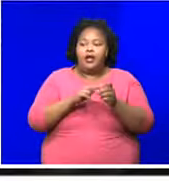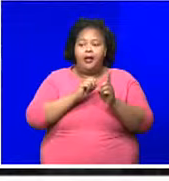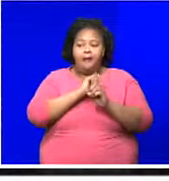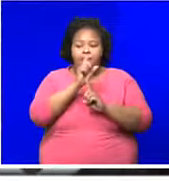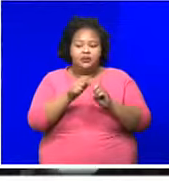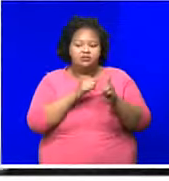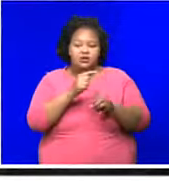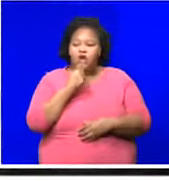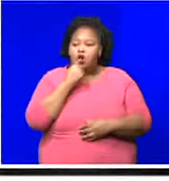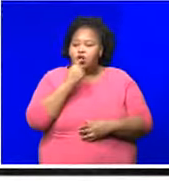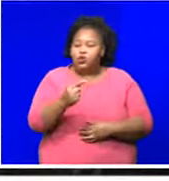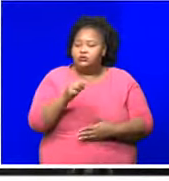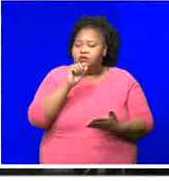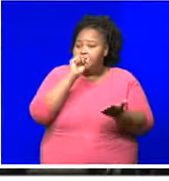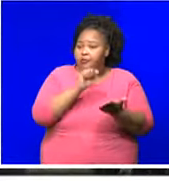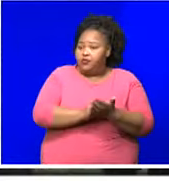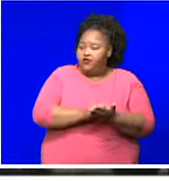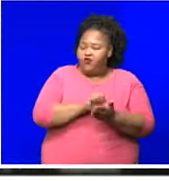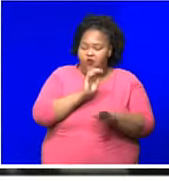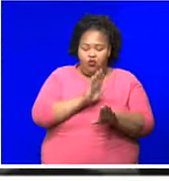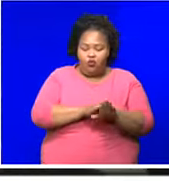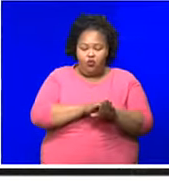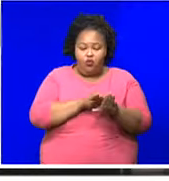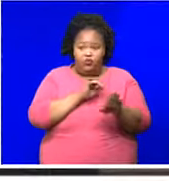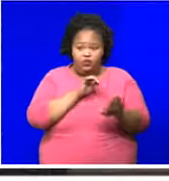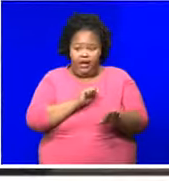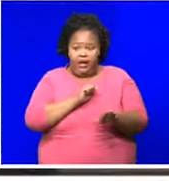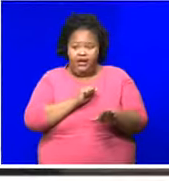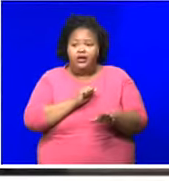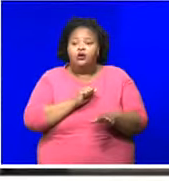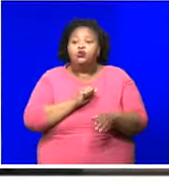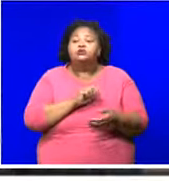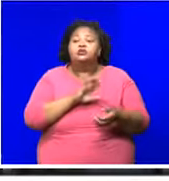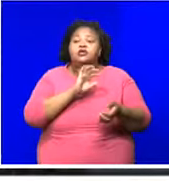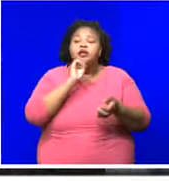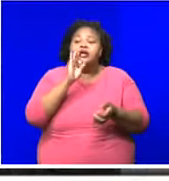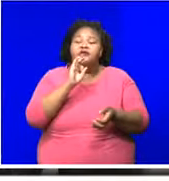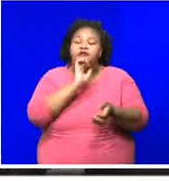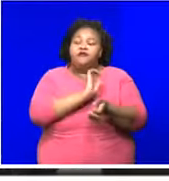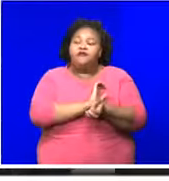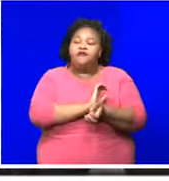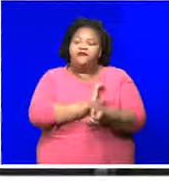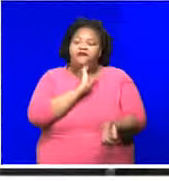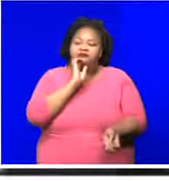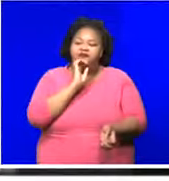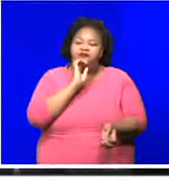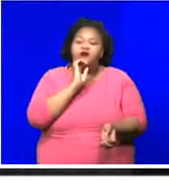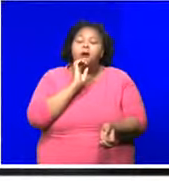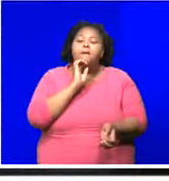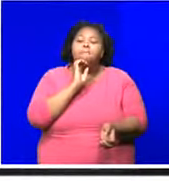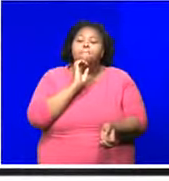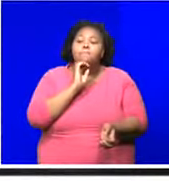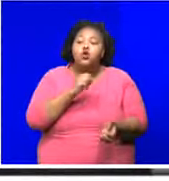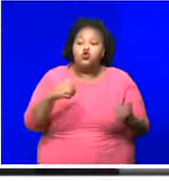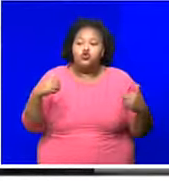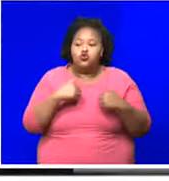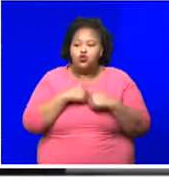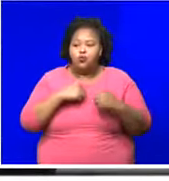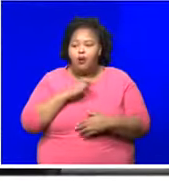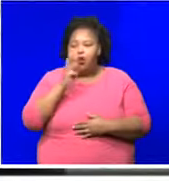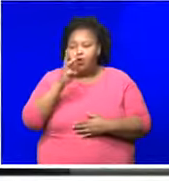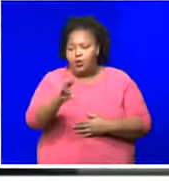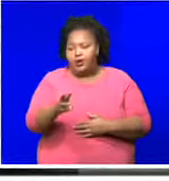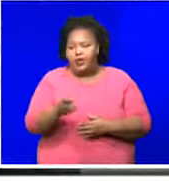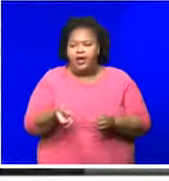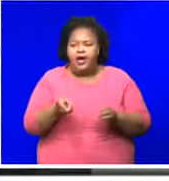is no evidence to the extent that his release from custody will cause public outcry. He further submitted that there is no